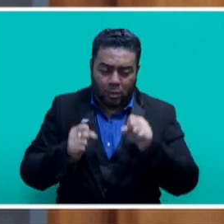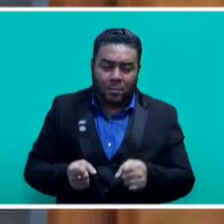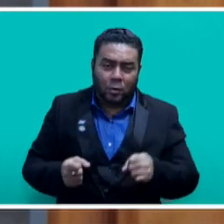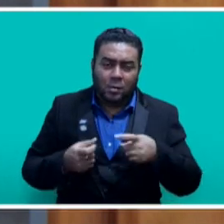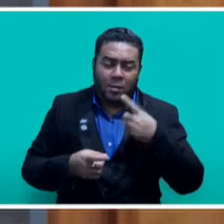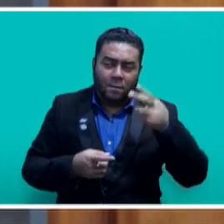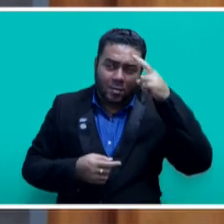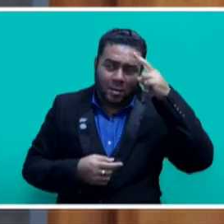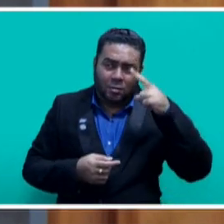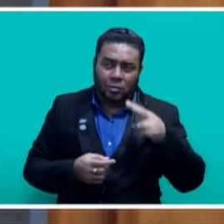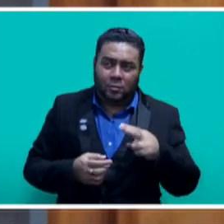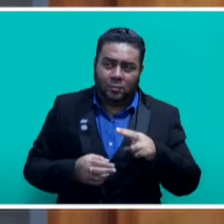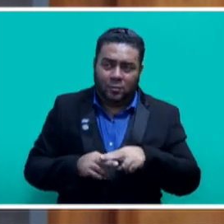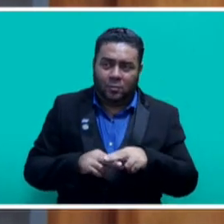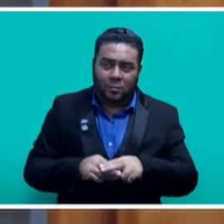beloved nation.